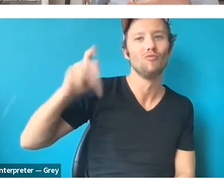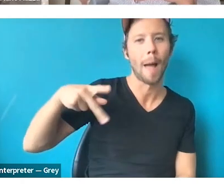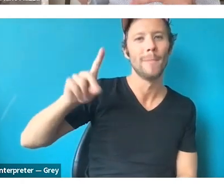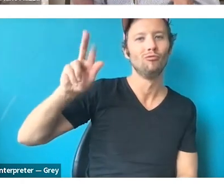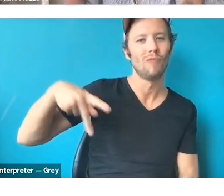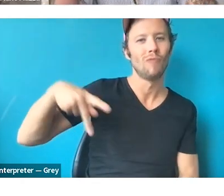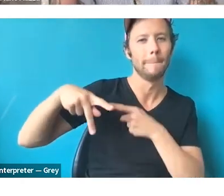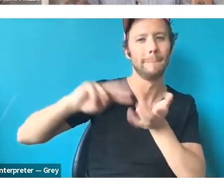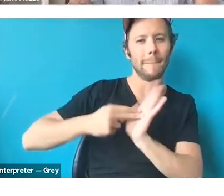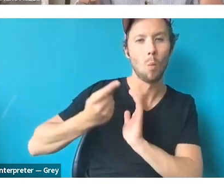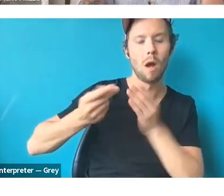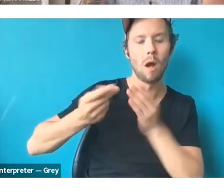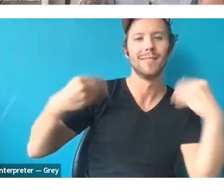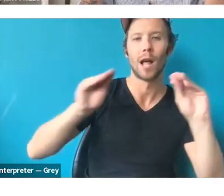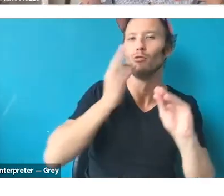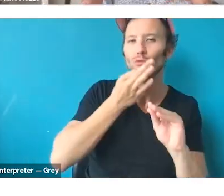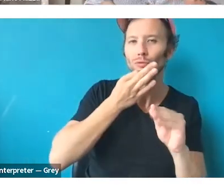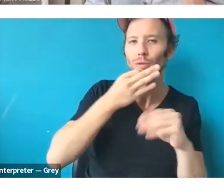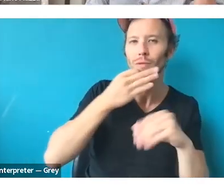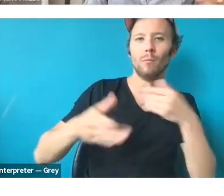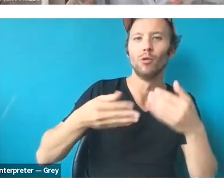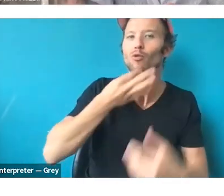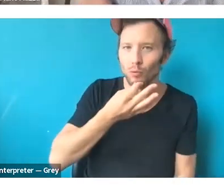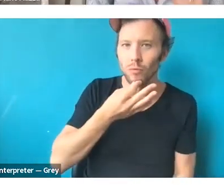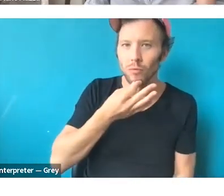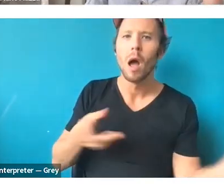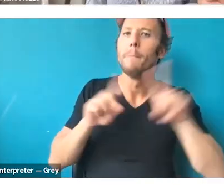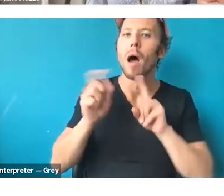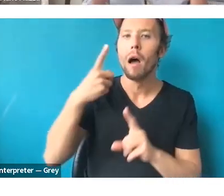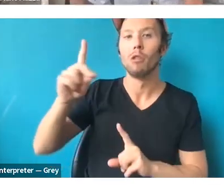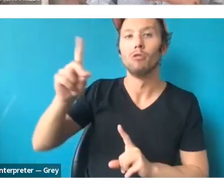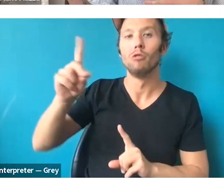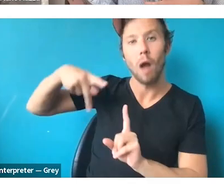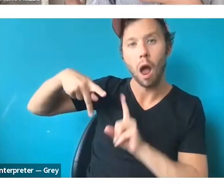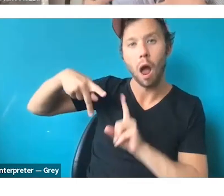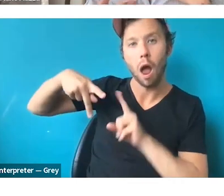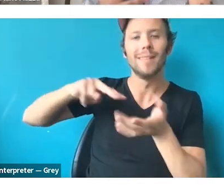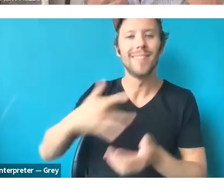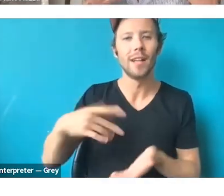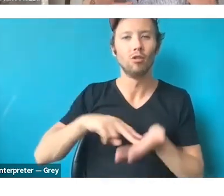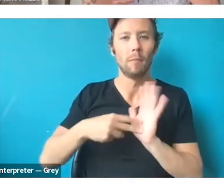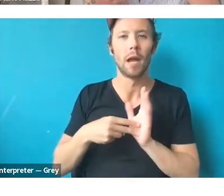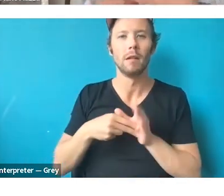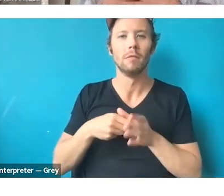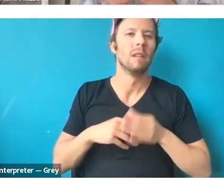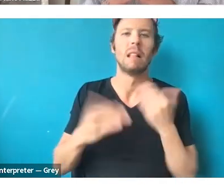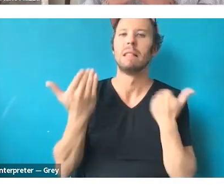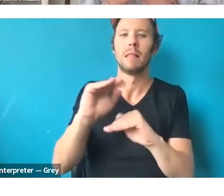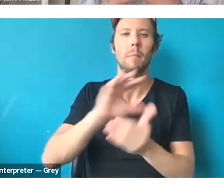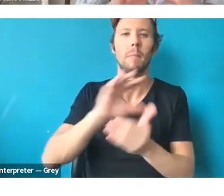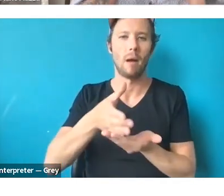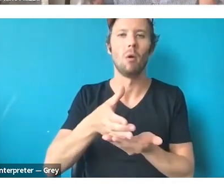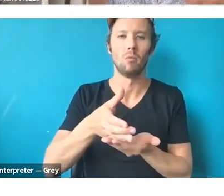limited editions of clothing, right? That people love, they're exclusive, they sell out with natural dyes. So something in